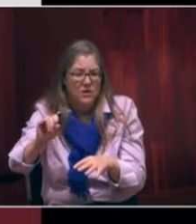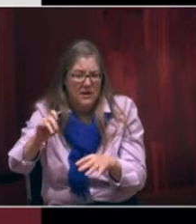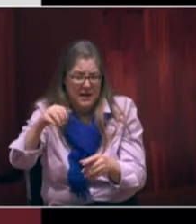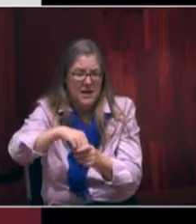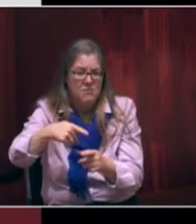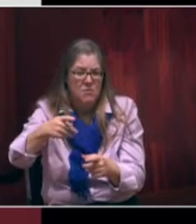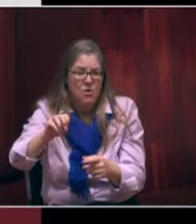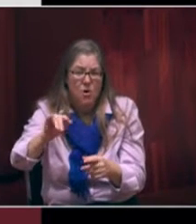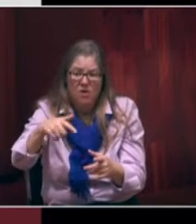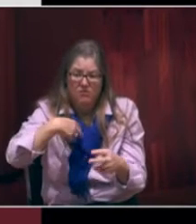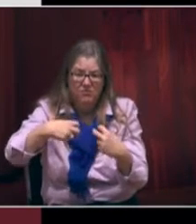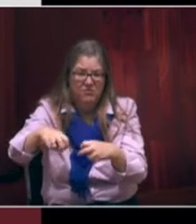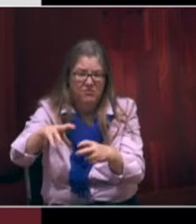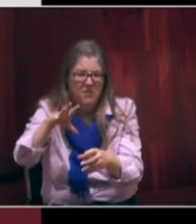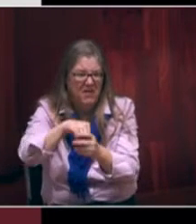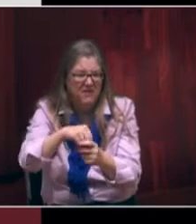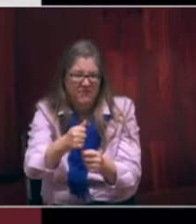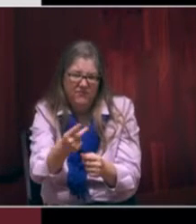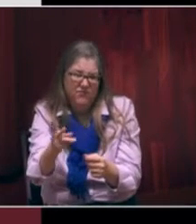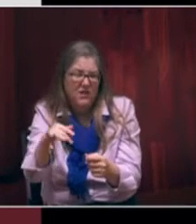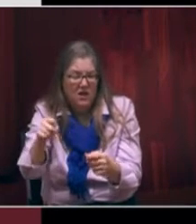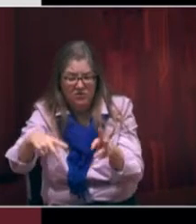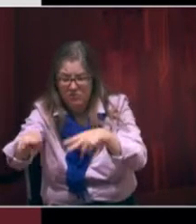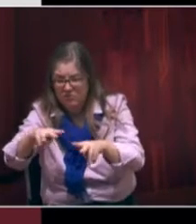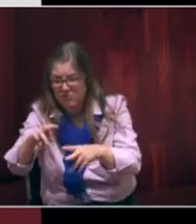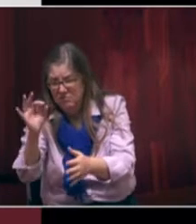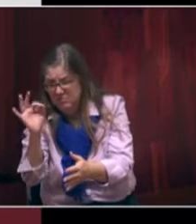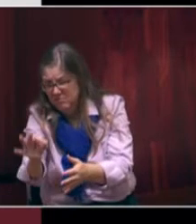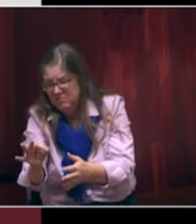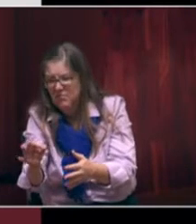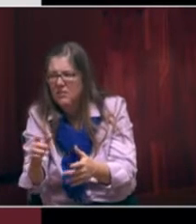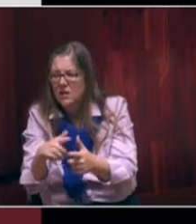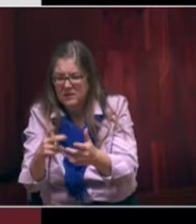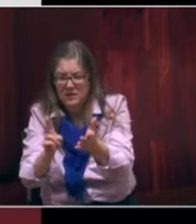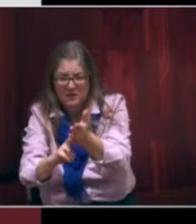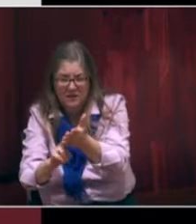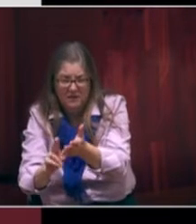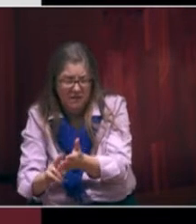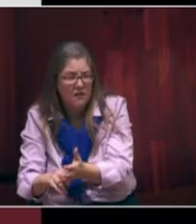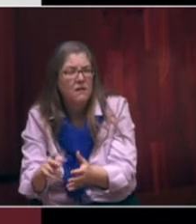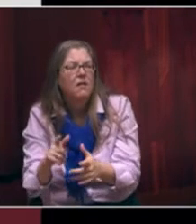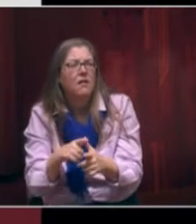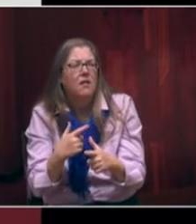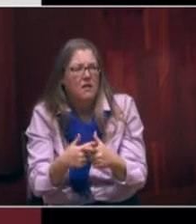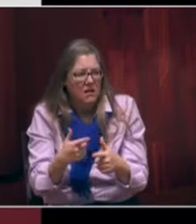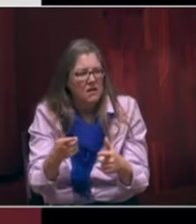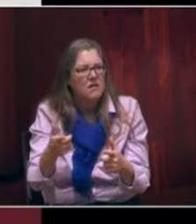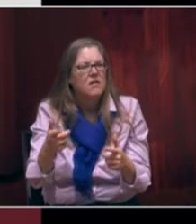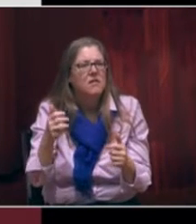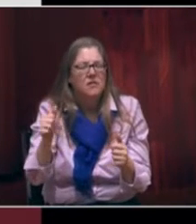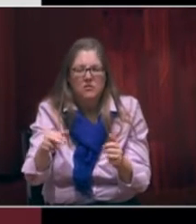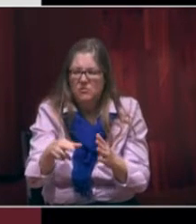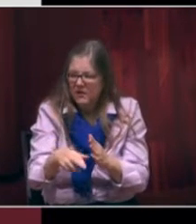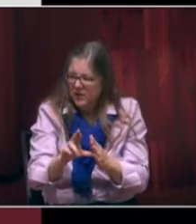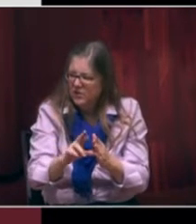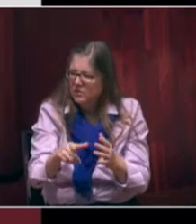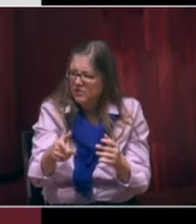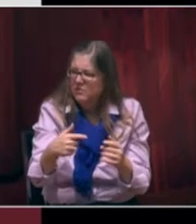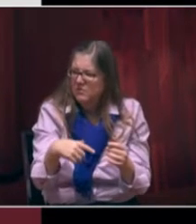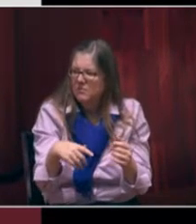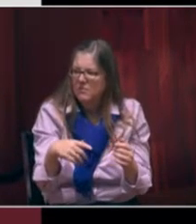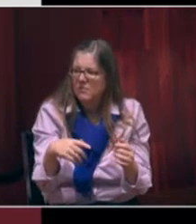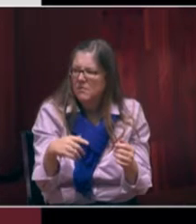within a couple days. Pretty cool. And you could start signing off on them. And then the ones that have a problem, we could review on and so forth. So the